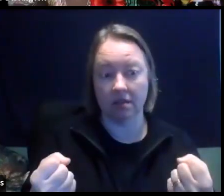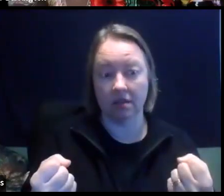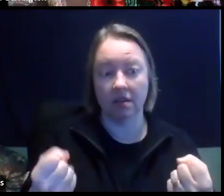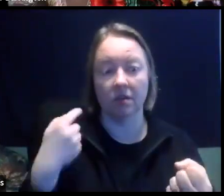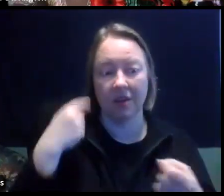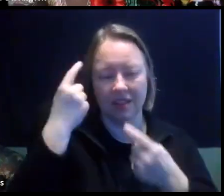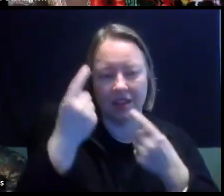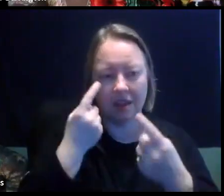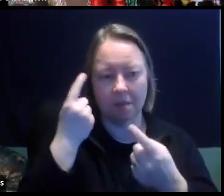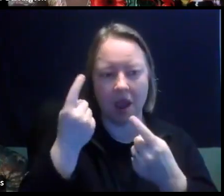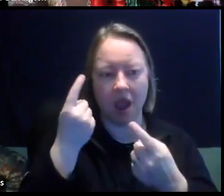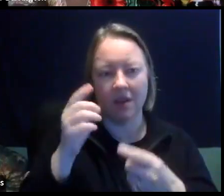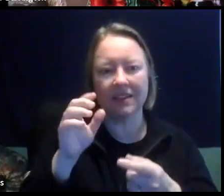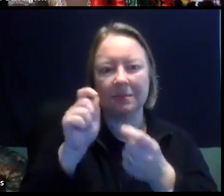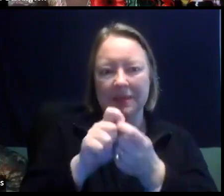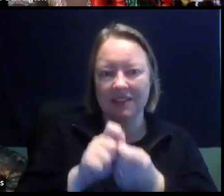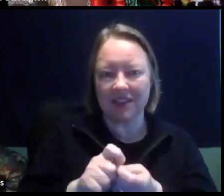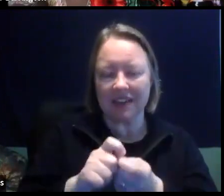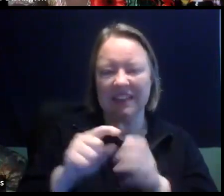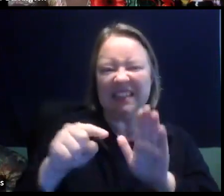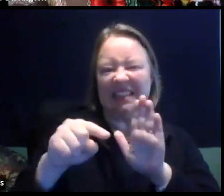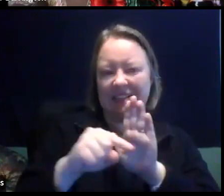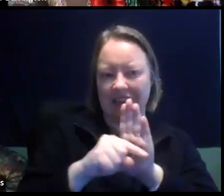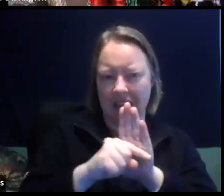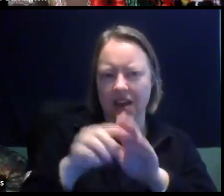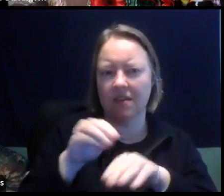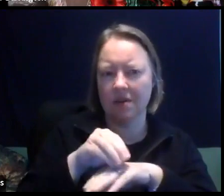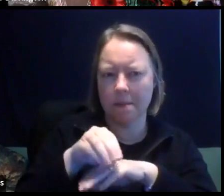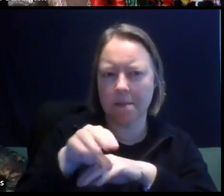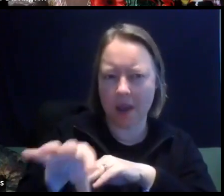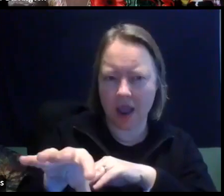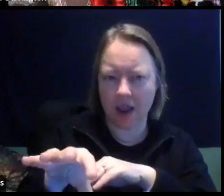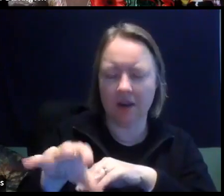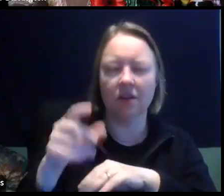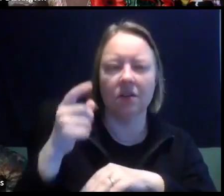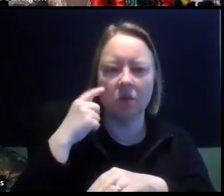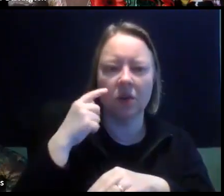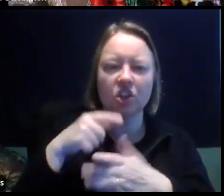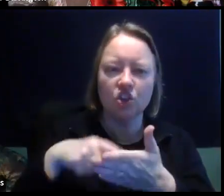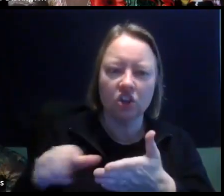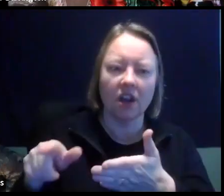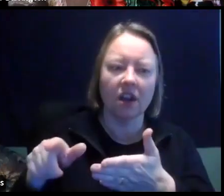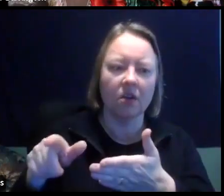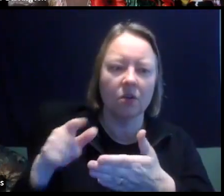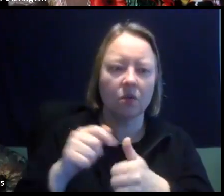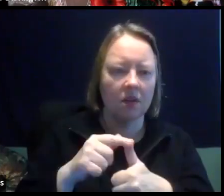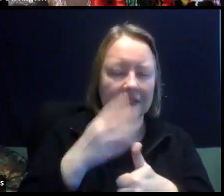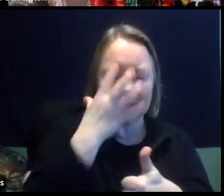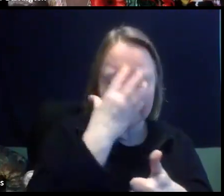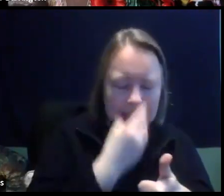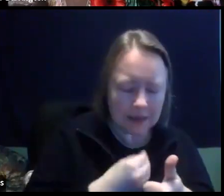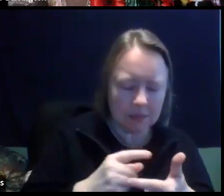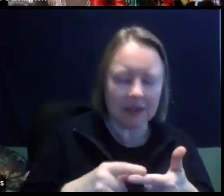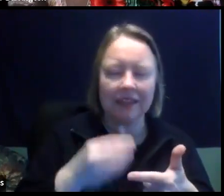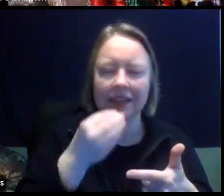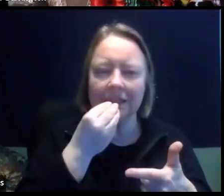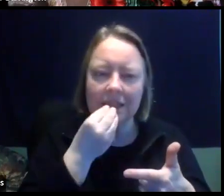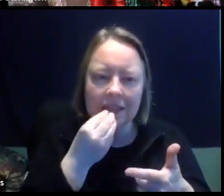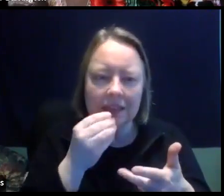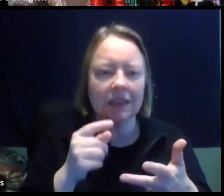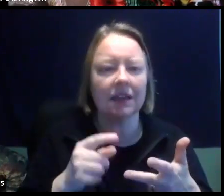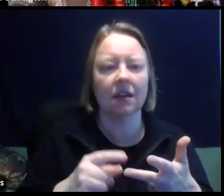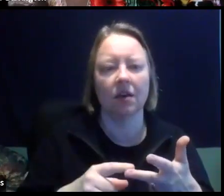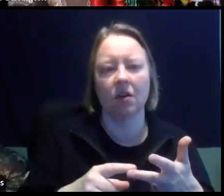about specific negative impacts, and we look at it across sleeping, eating, or